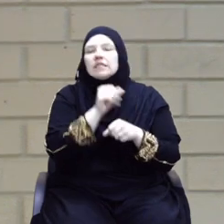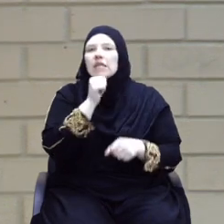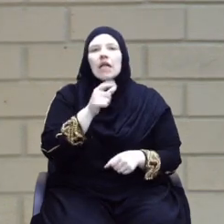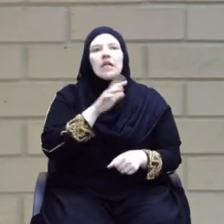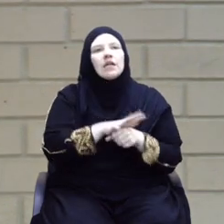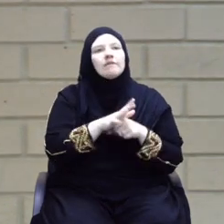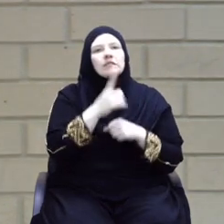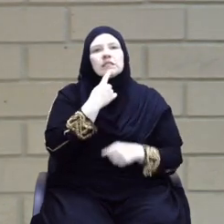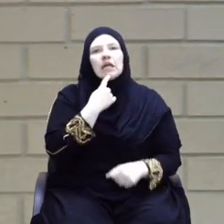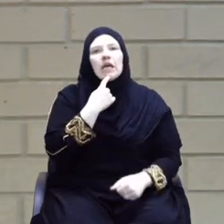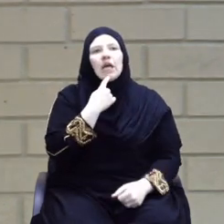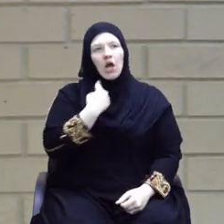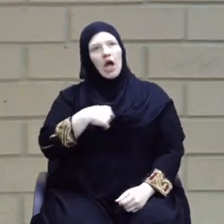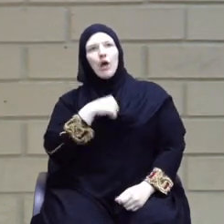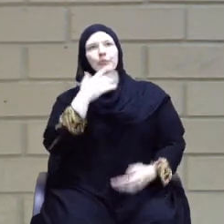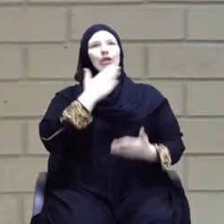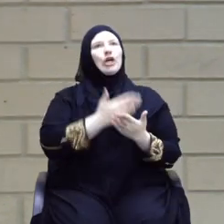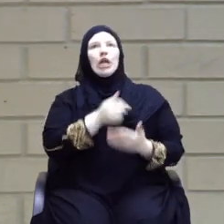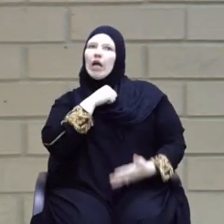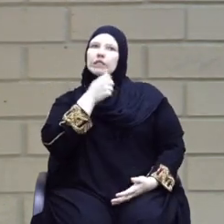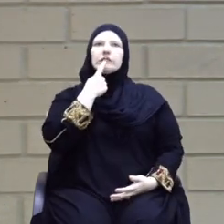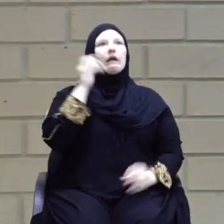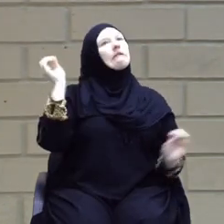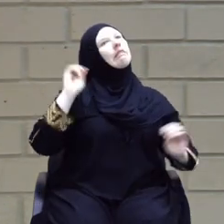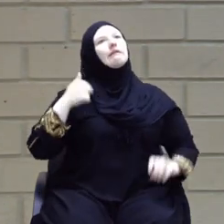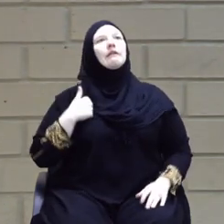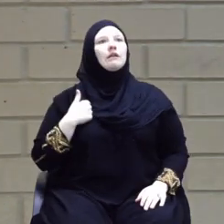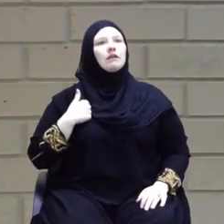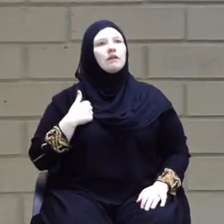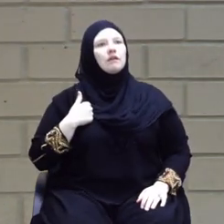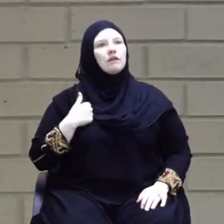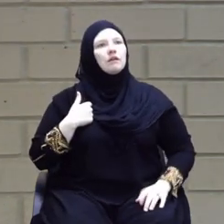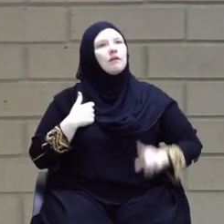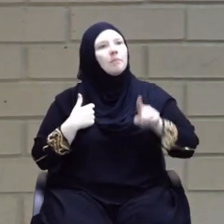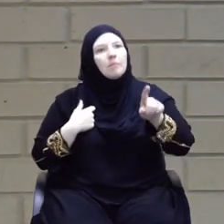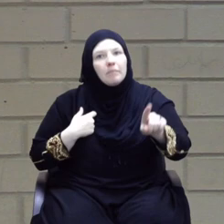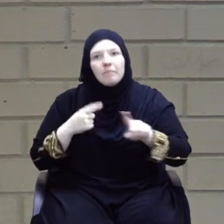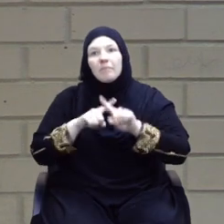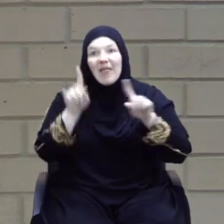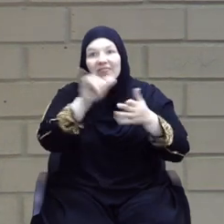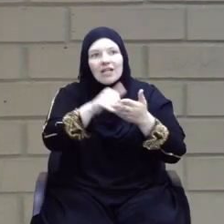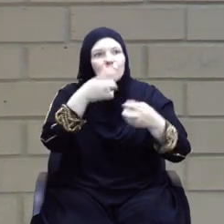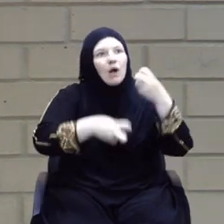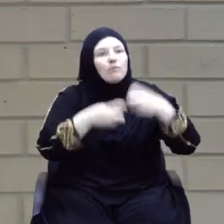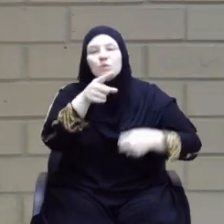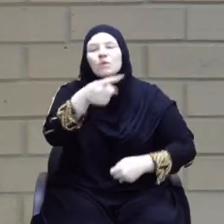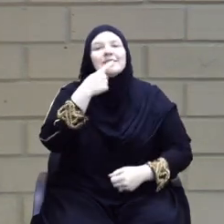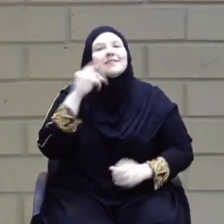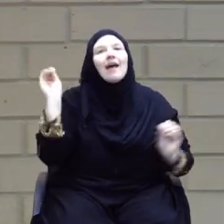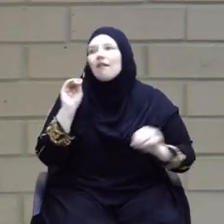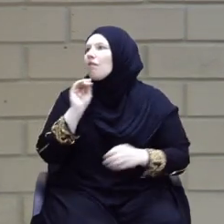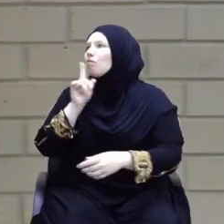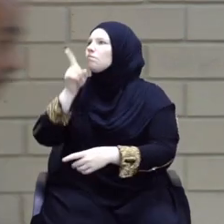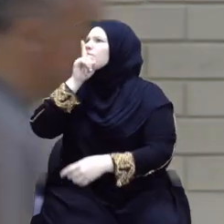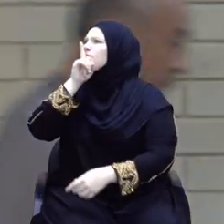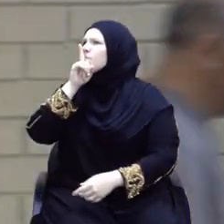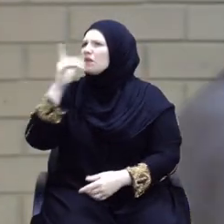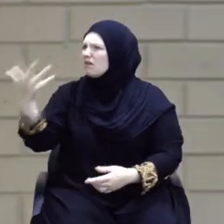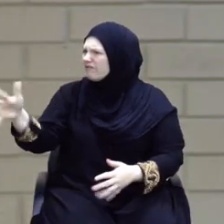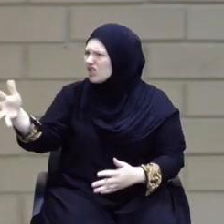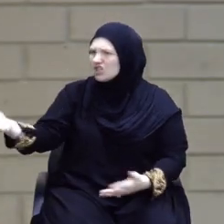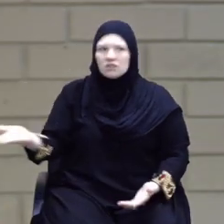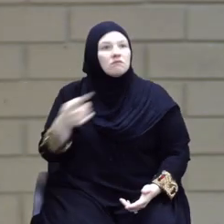good while we're doing nothing to substantiate this claim, while we're doing nothing